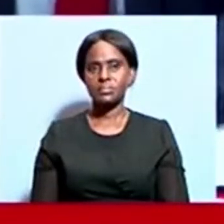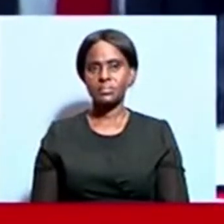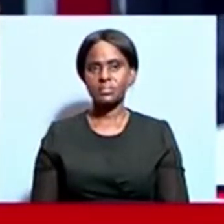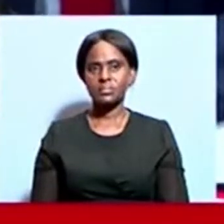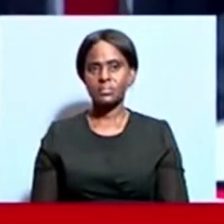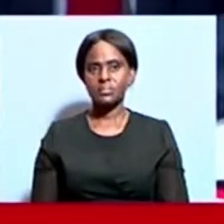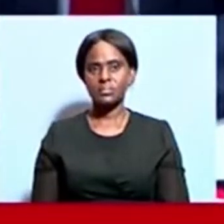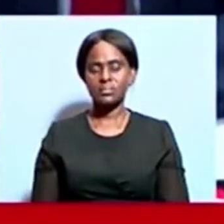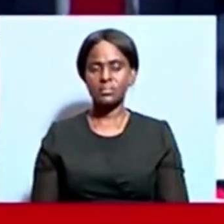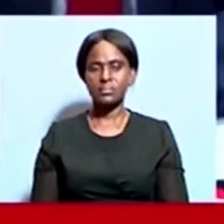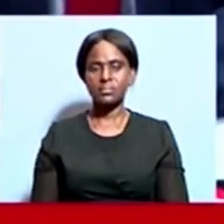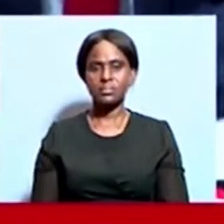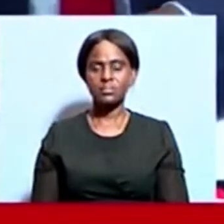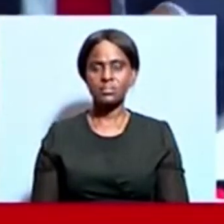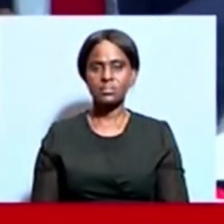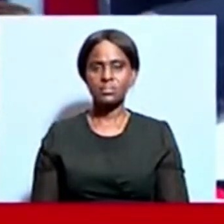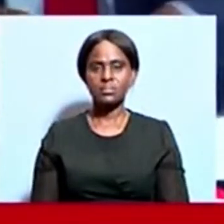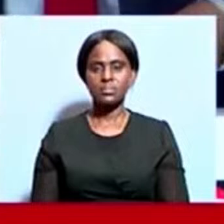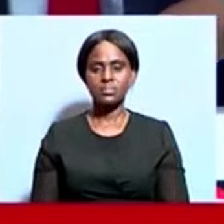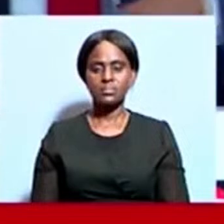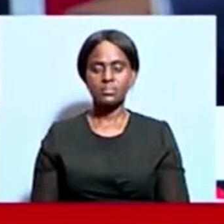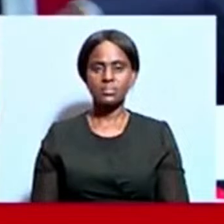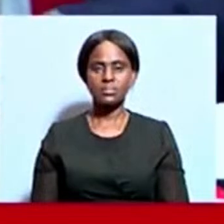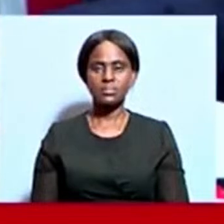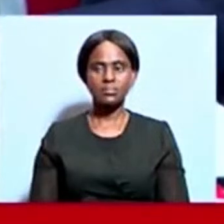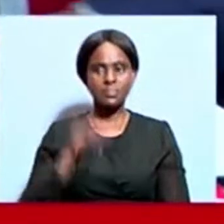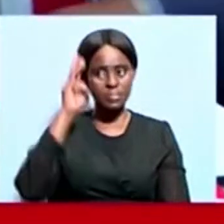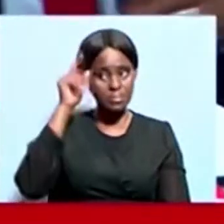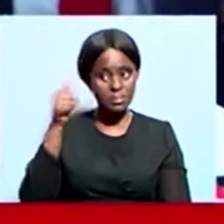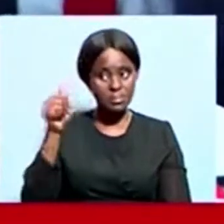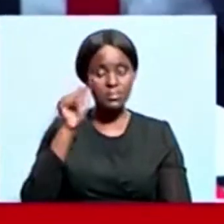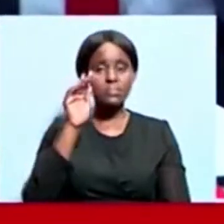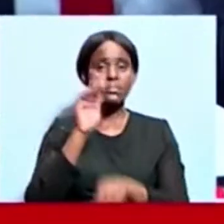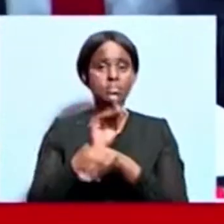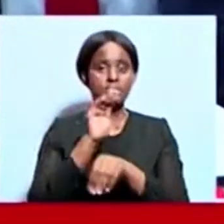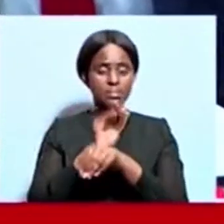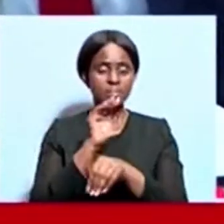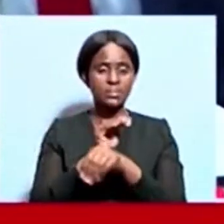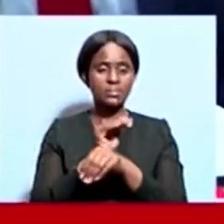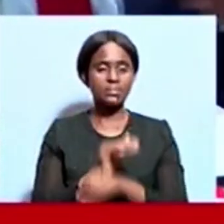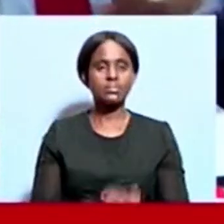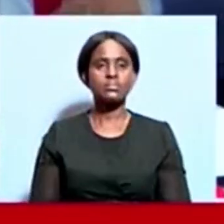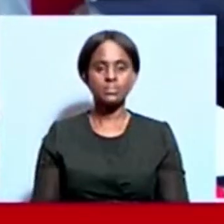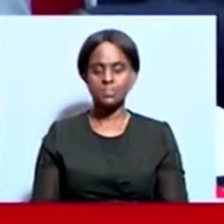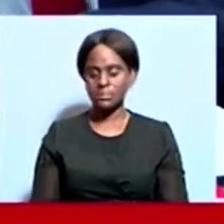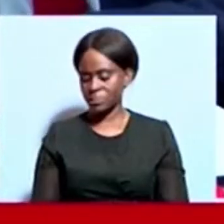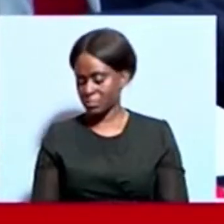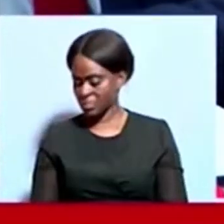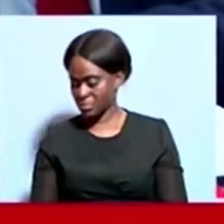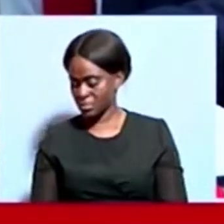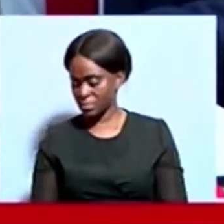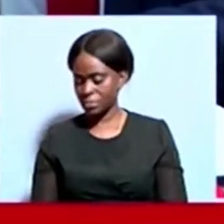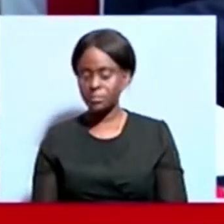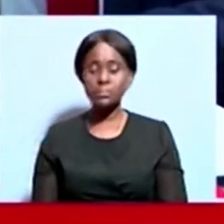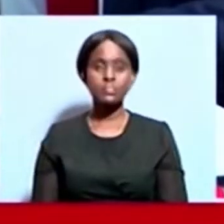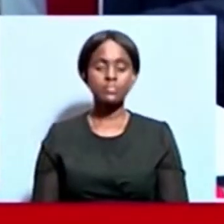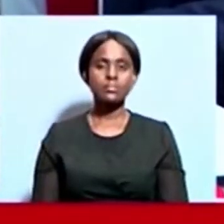the ministry to make a comment, because they are the ones that provided this guidance, which he was alluding to.